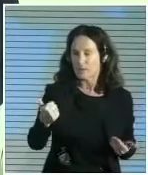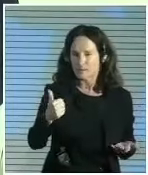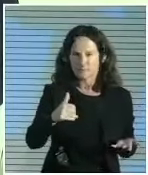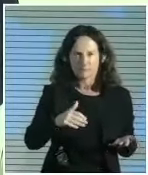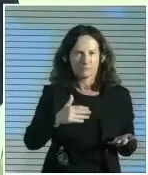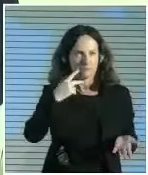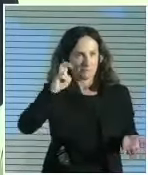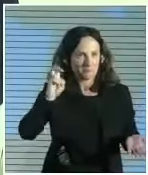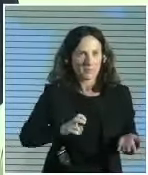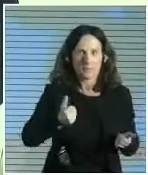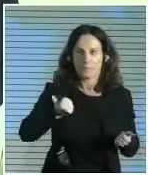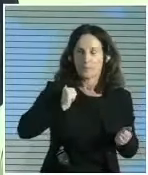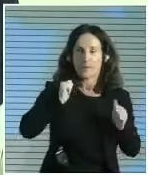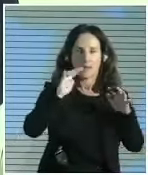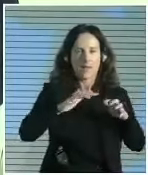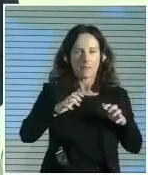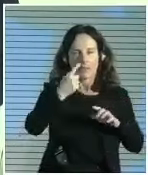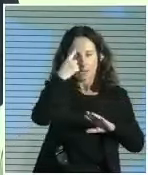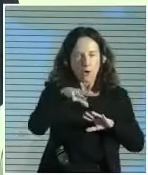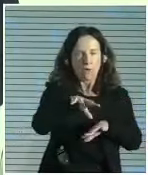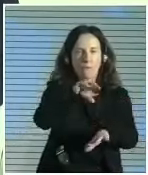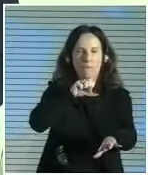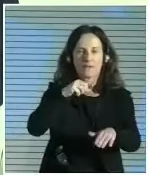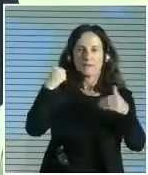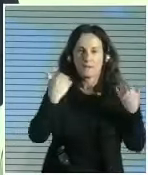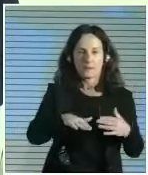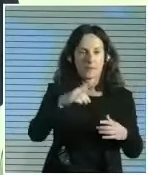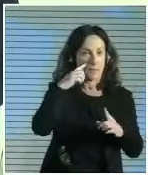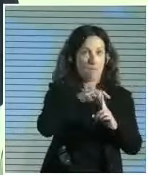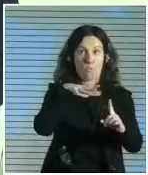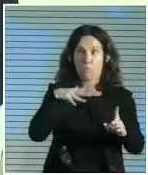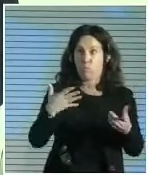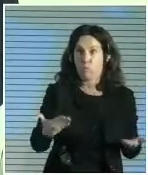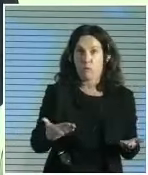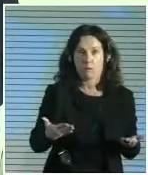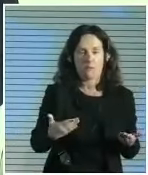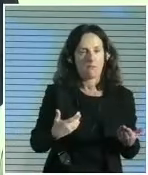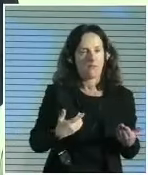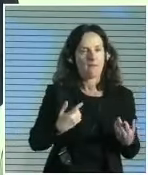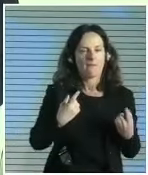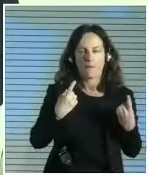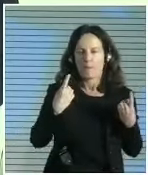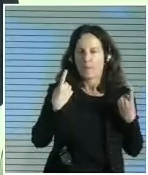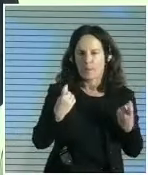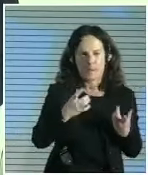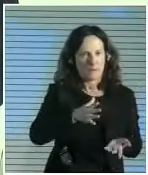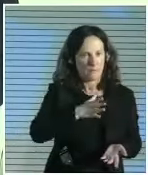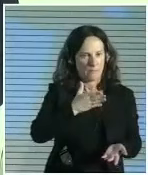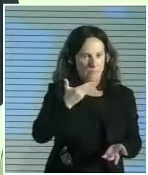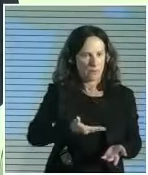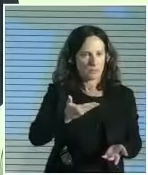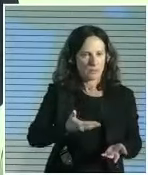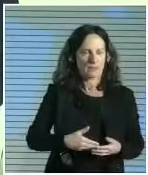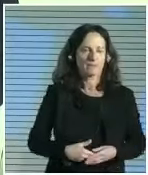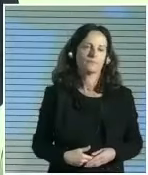estos foros son absolutamente imprescindibles para que nos vayamos. Antes había algún ponente que hablaba de estar en la